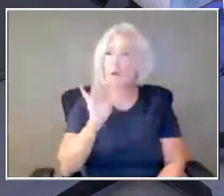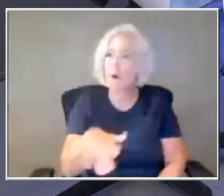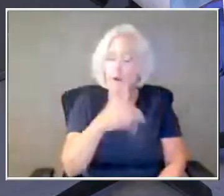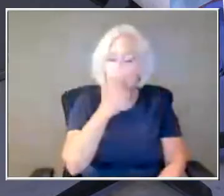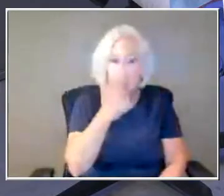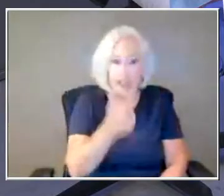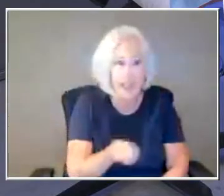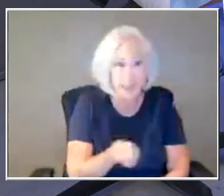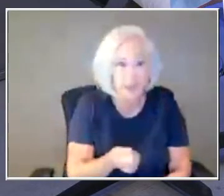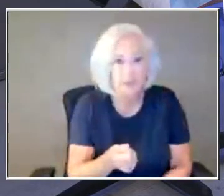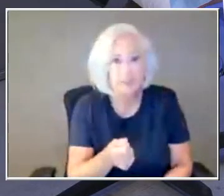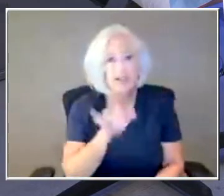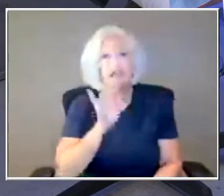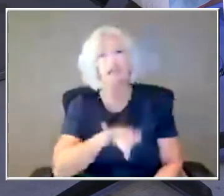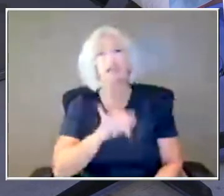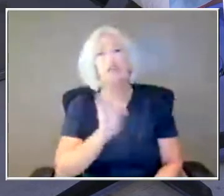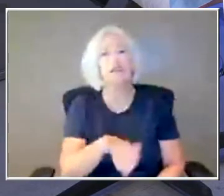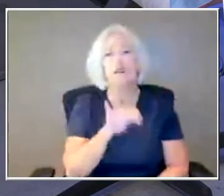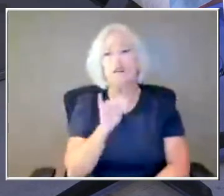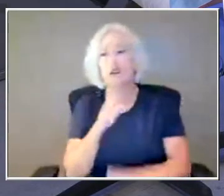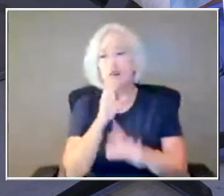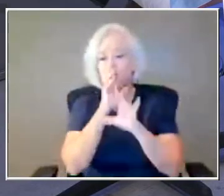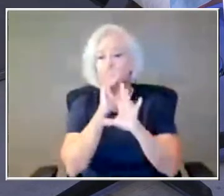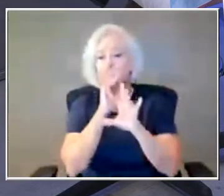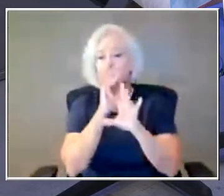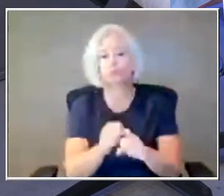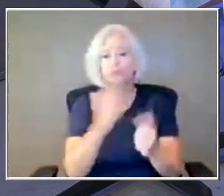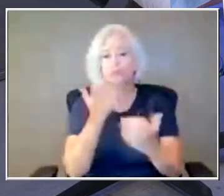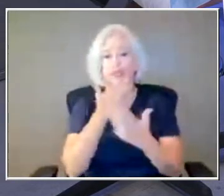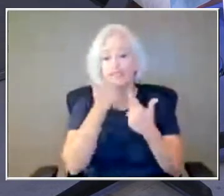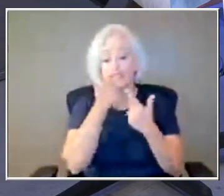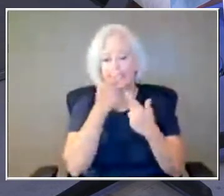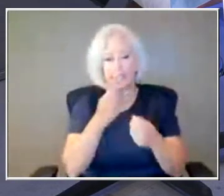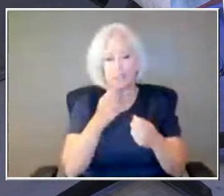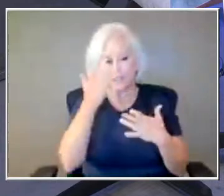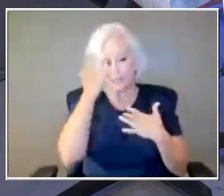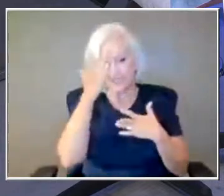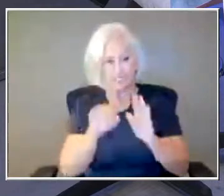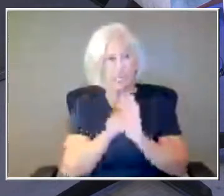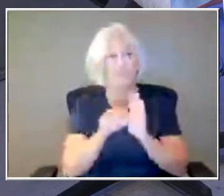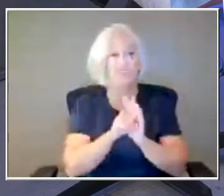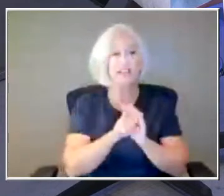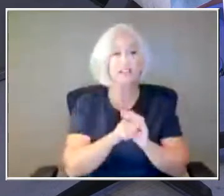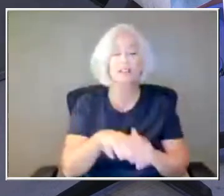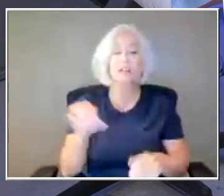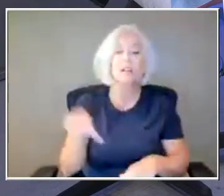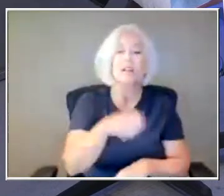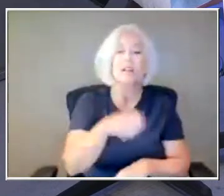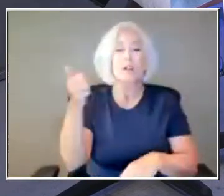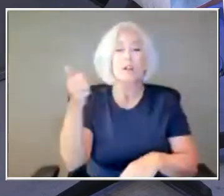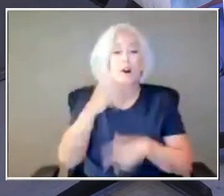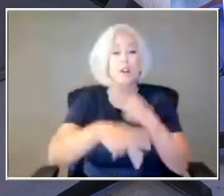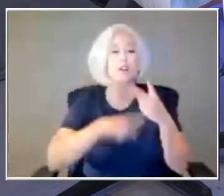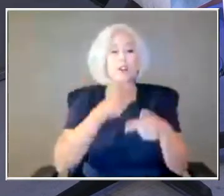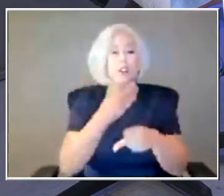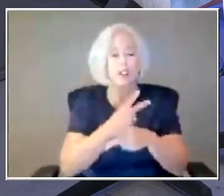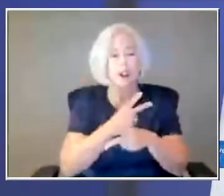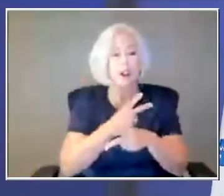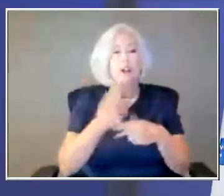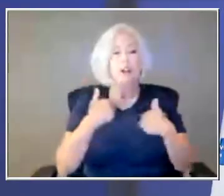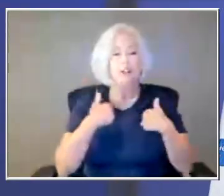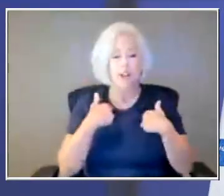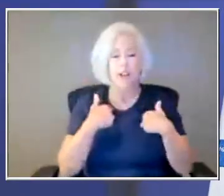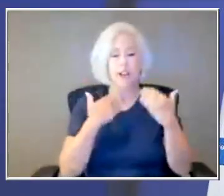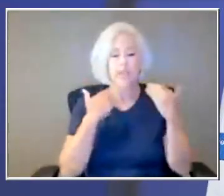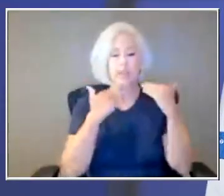works. Yeah, that's an interesting side effect. Yeah, and there are some other radiopharmaceuticals that have similar restrictions and some that don't.